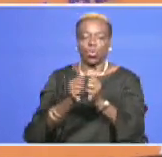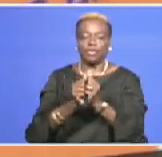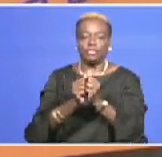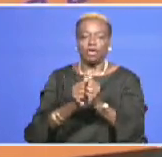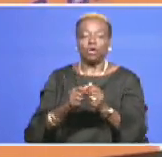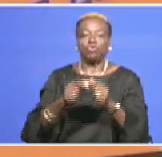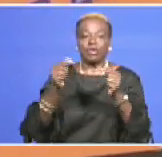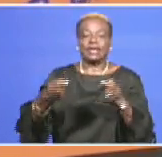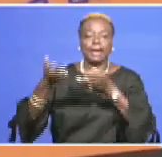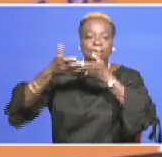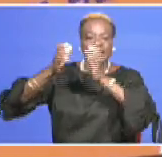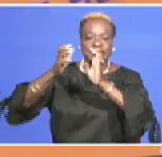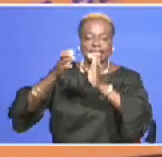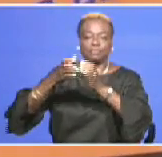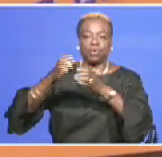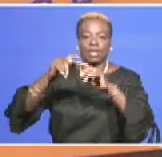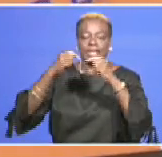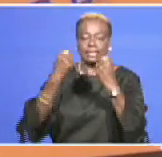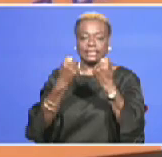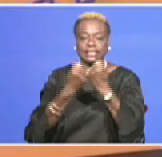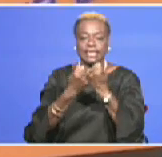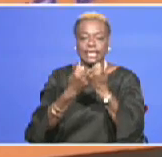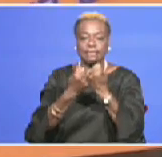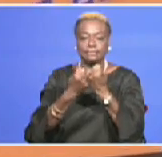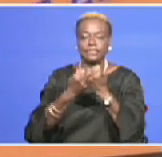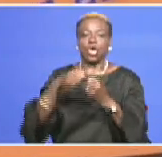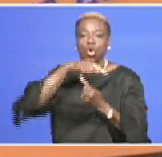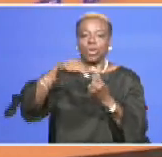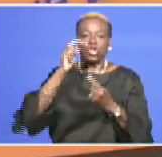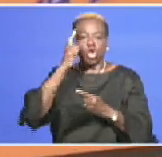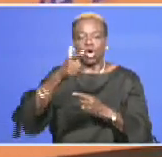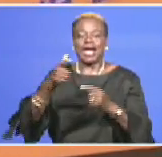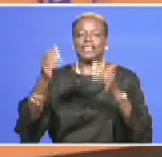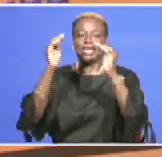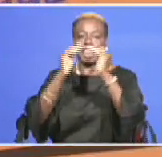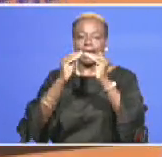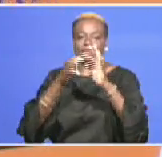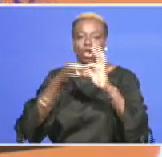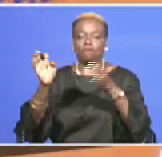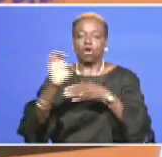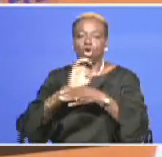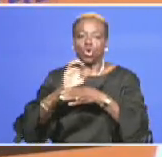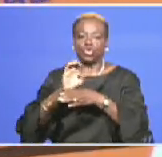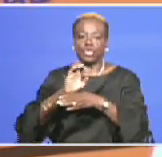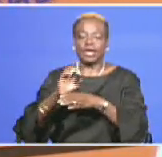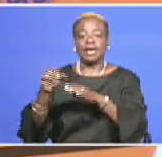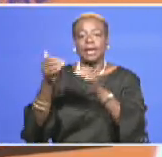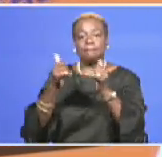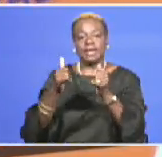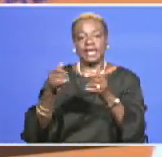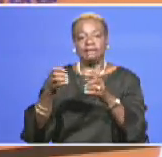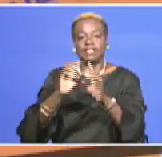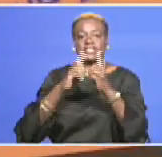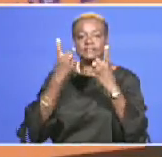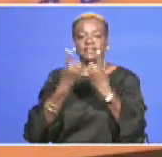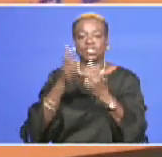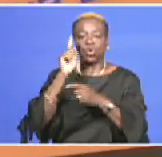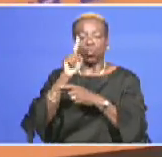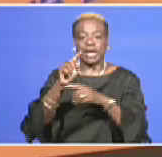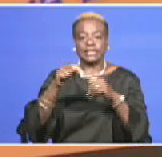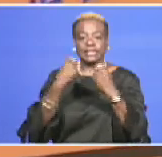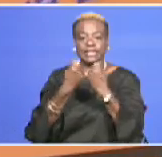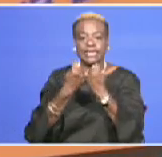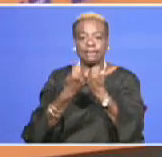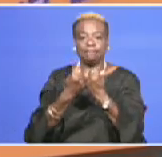or NBA players to come. And, you know, when you look at the level of coaching and play right here from the Division I teams, we ask that our high